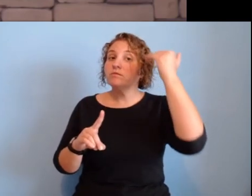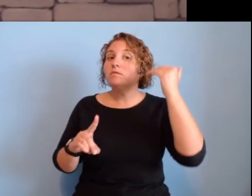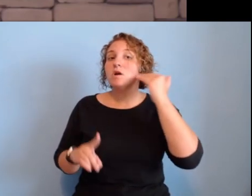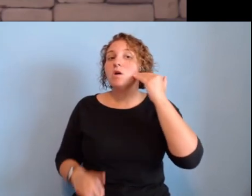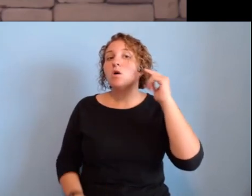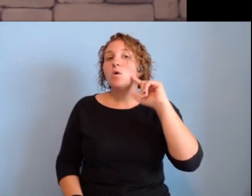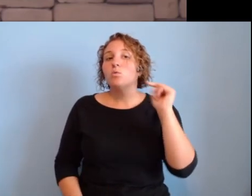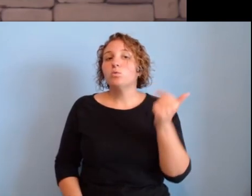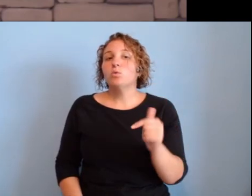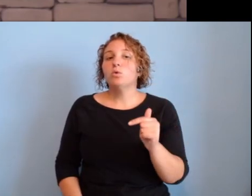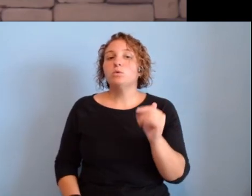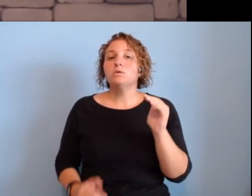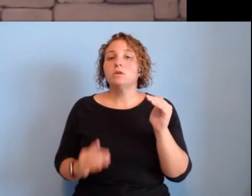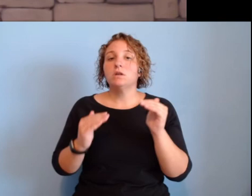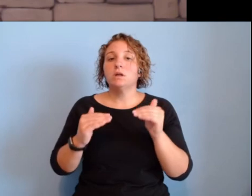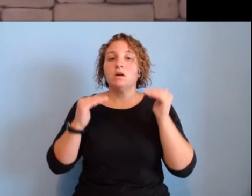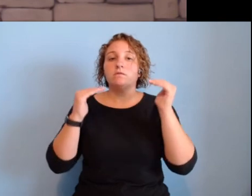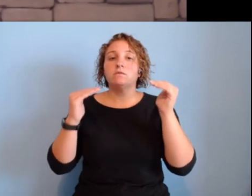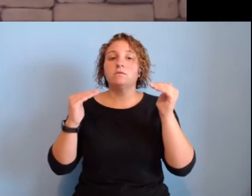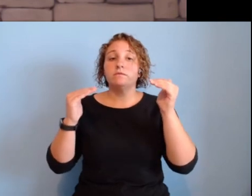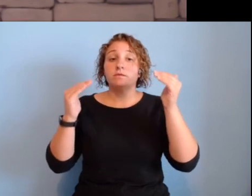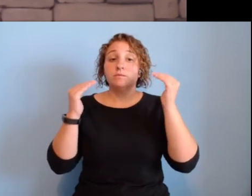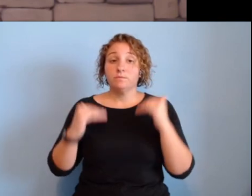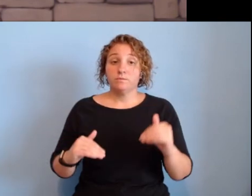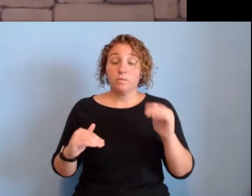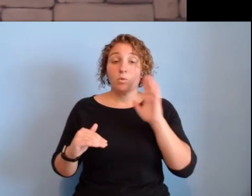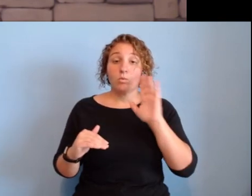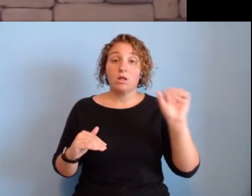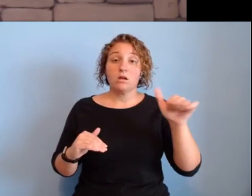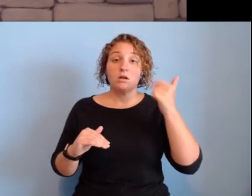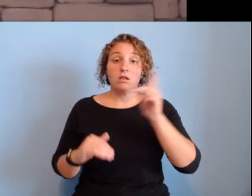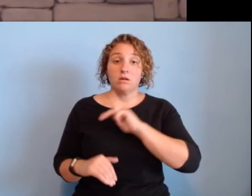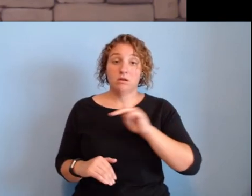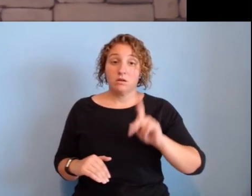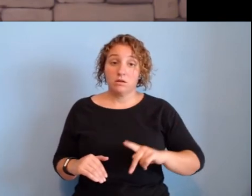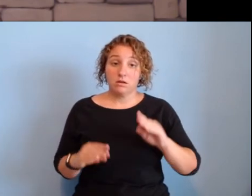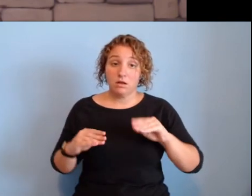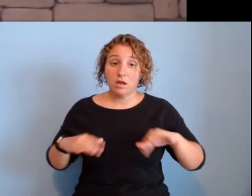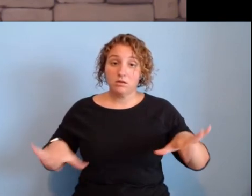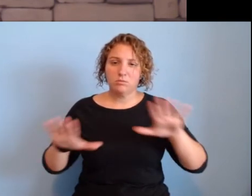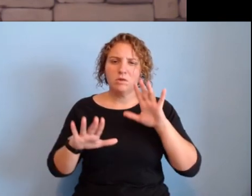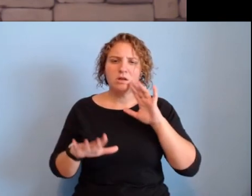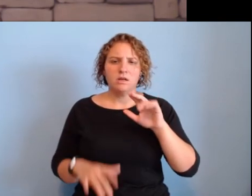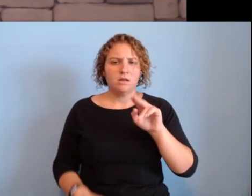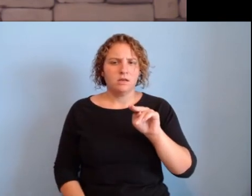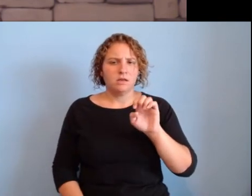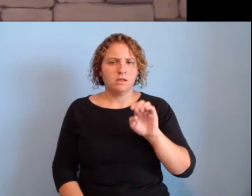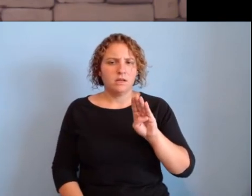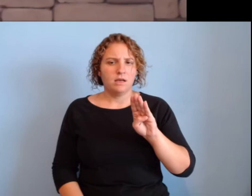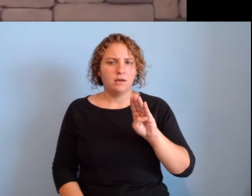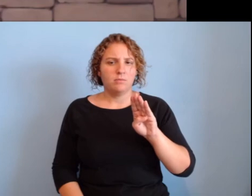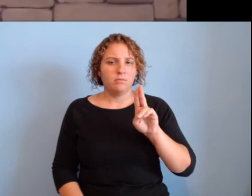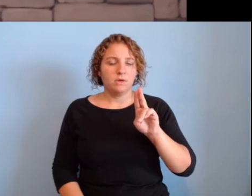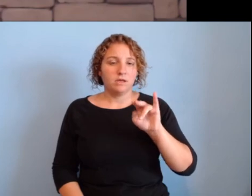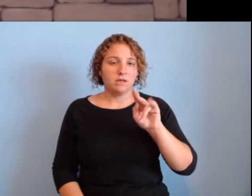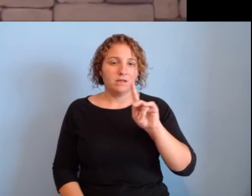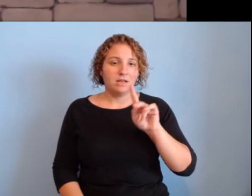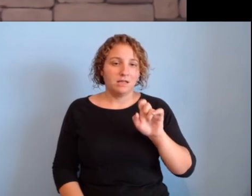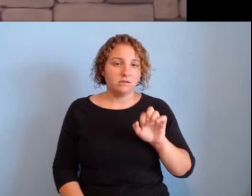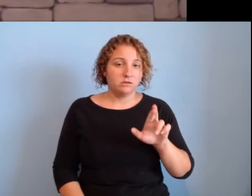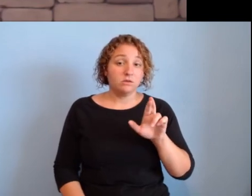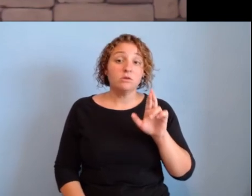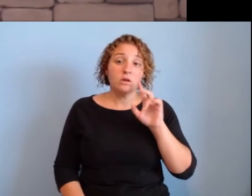After thee shall rise another kingdom. Wait a minute. Was Nebuchadnezzar the only king we read of in Babylon in Daniel? No, we